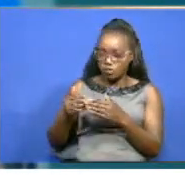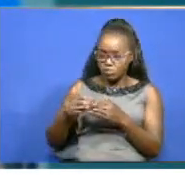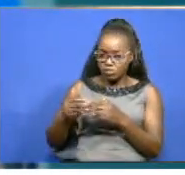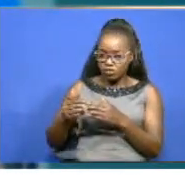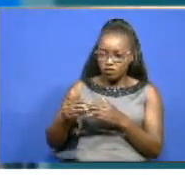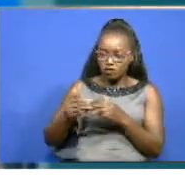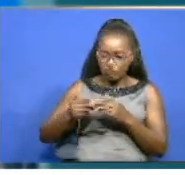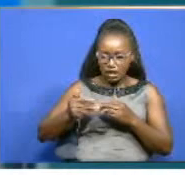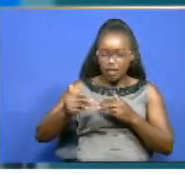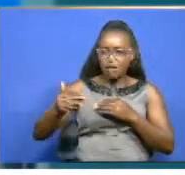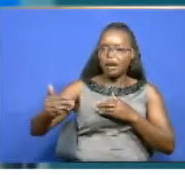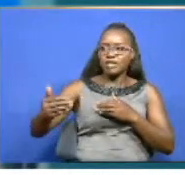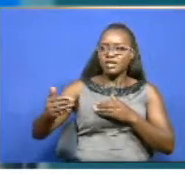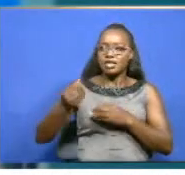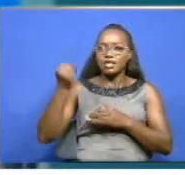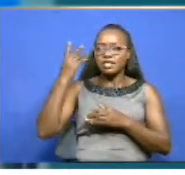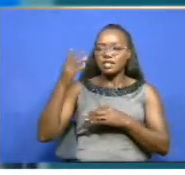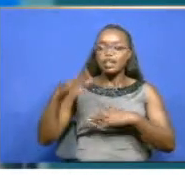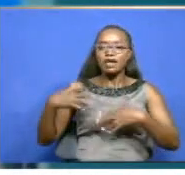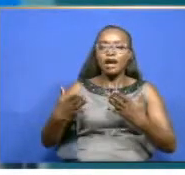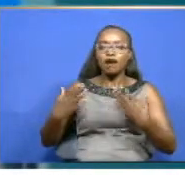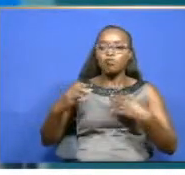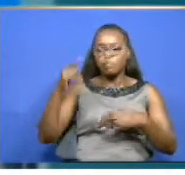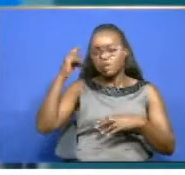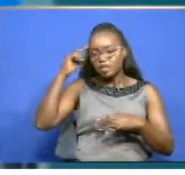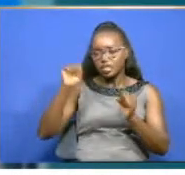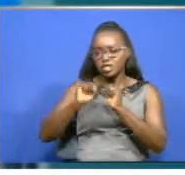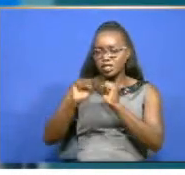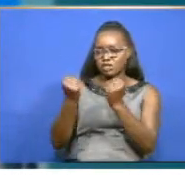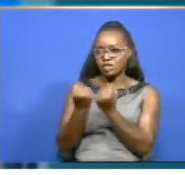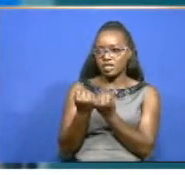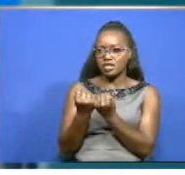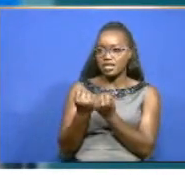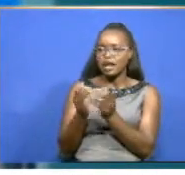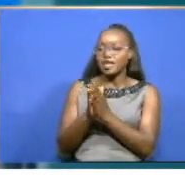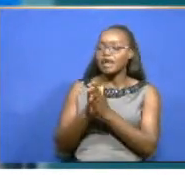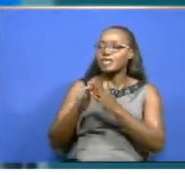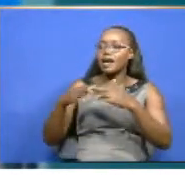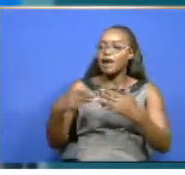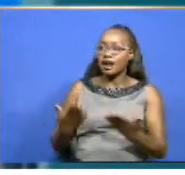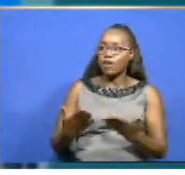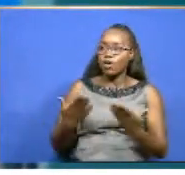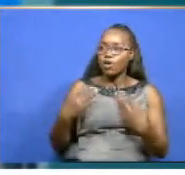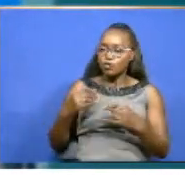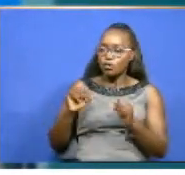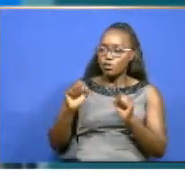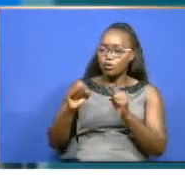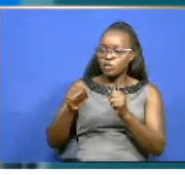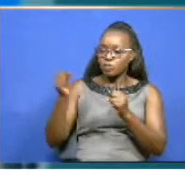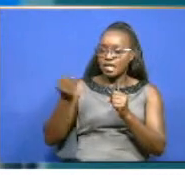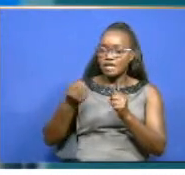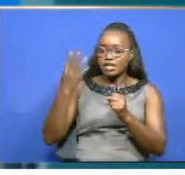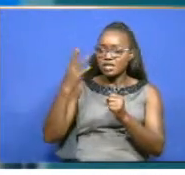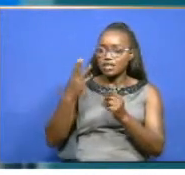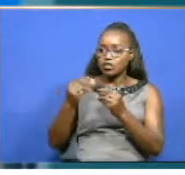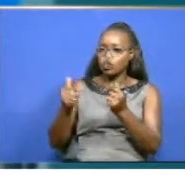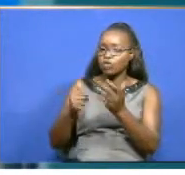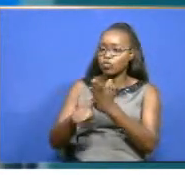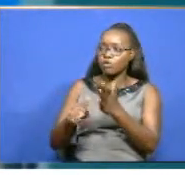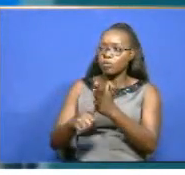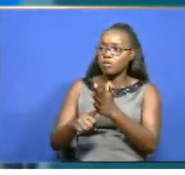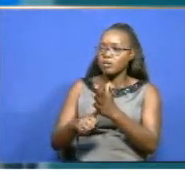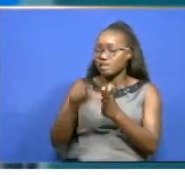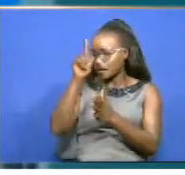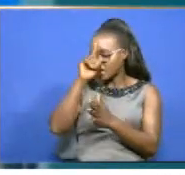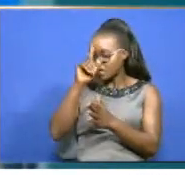even understand how people think within the society and how people can understand to resolve matters that are